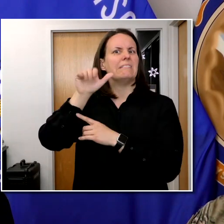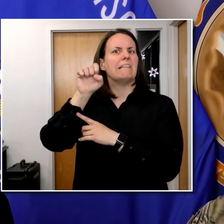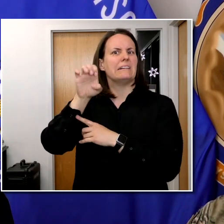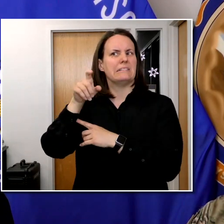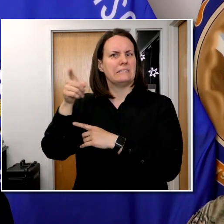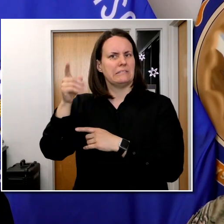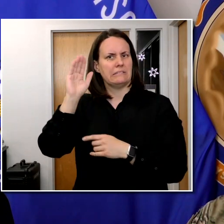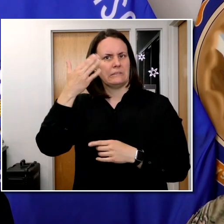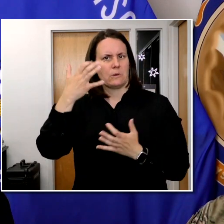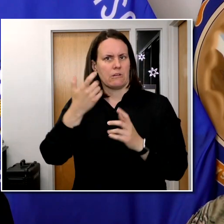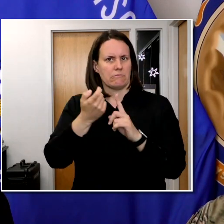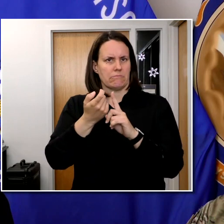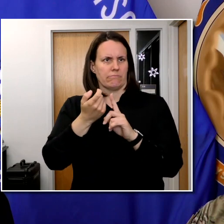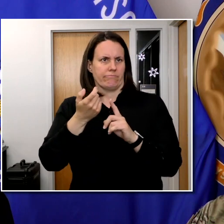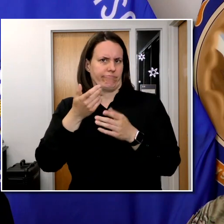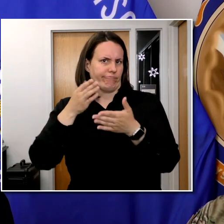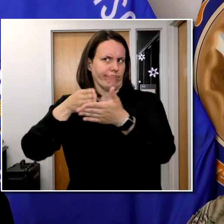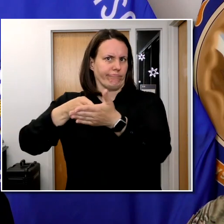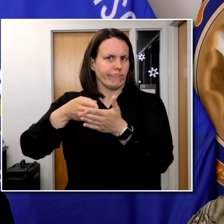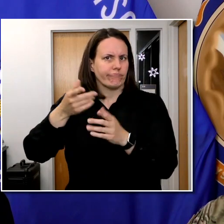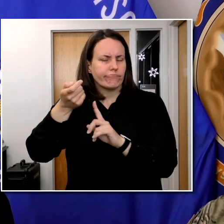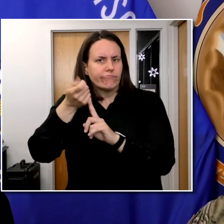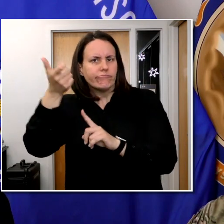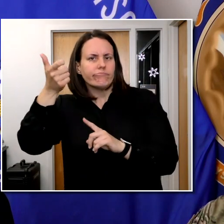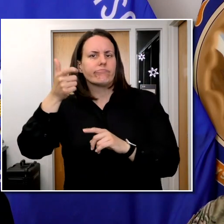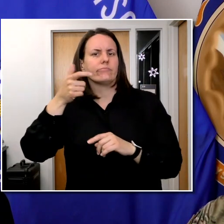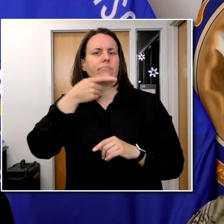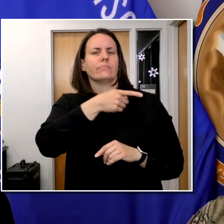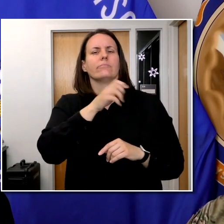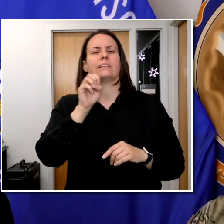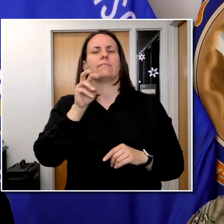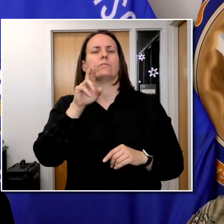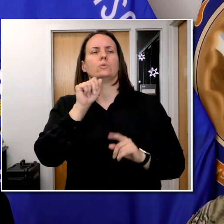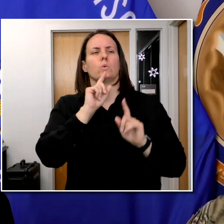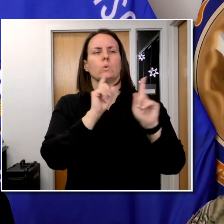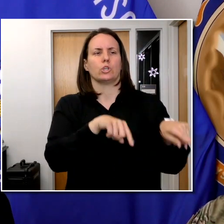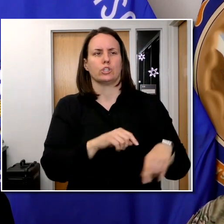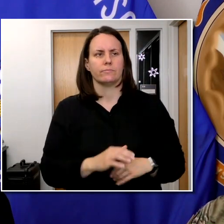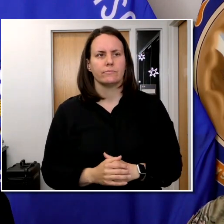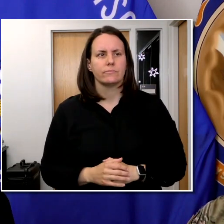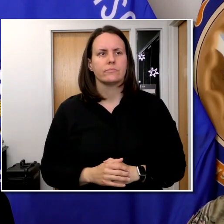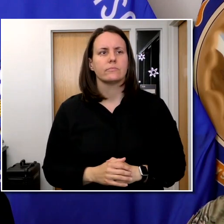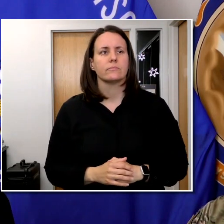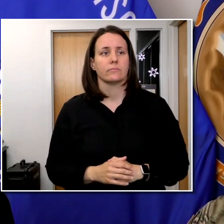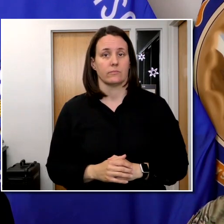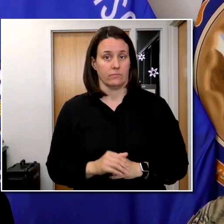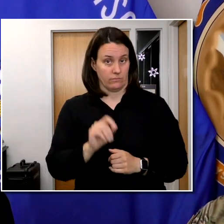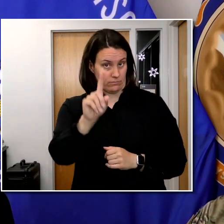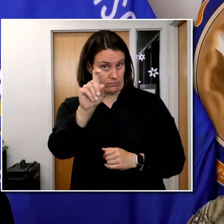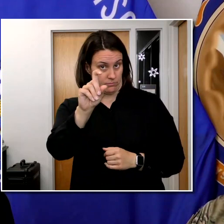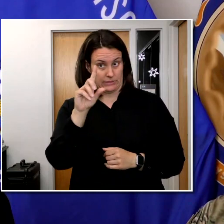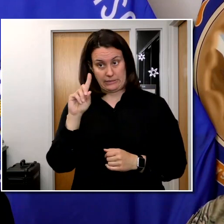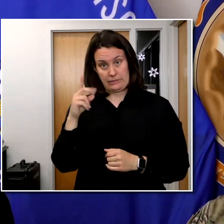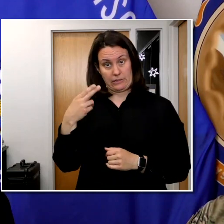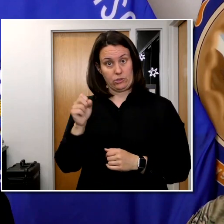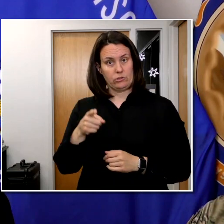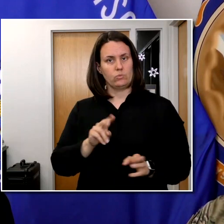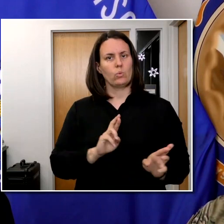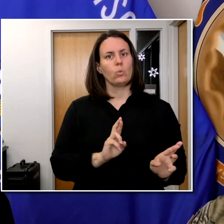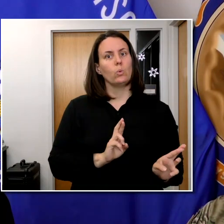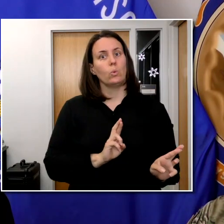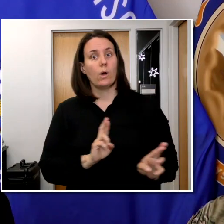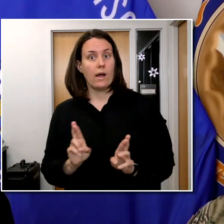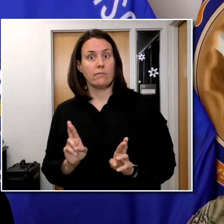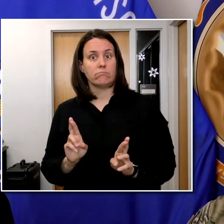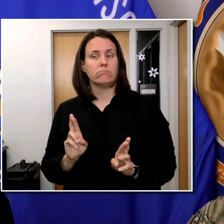DHS done any preparatory work for the outcome or for the possibility that the court would block the order? Have you done